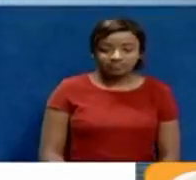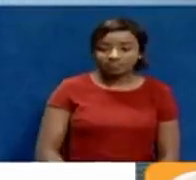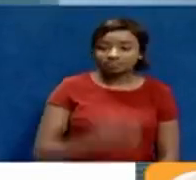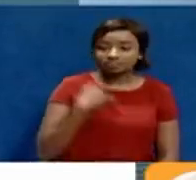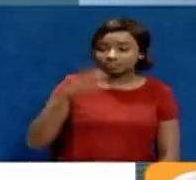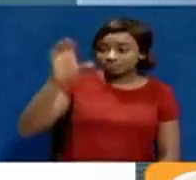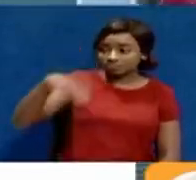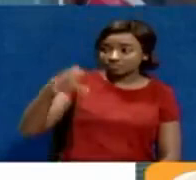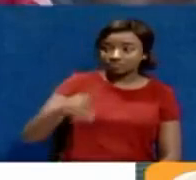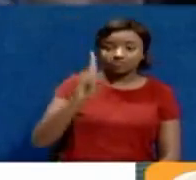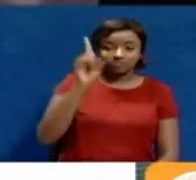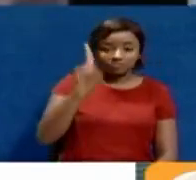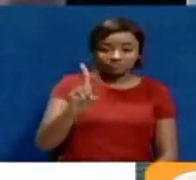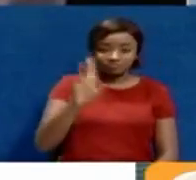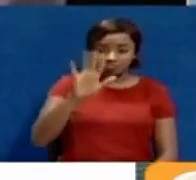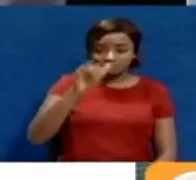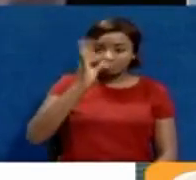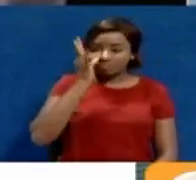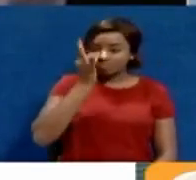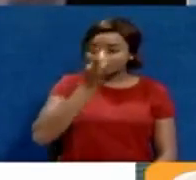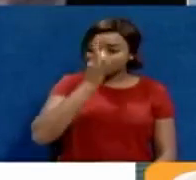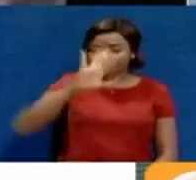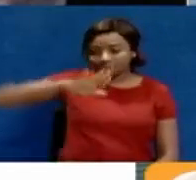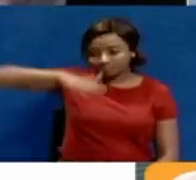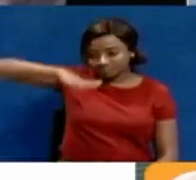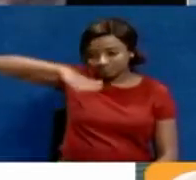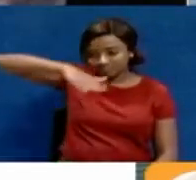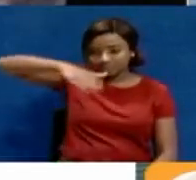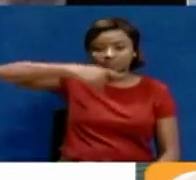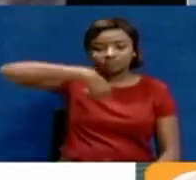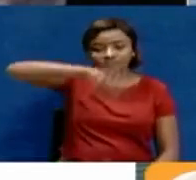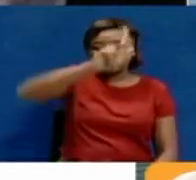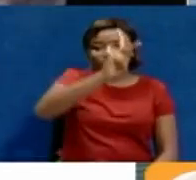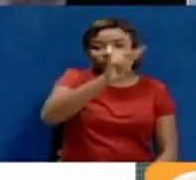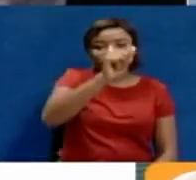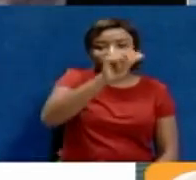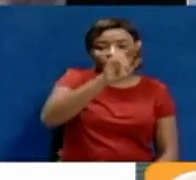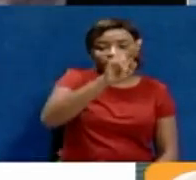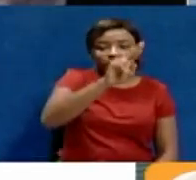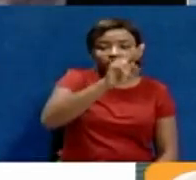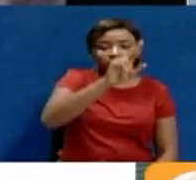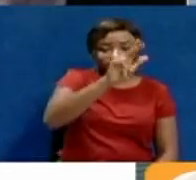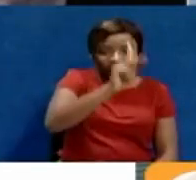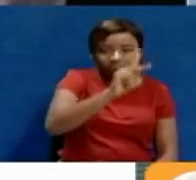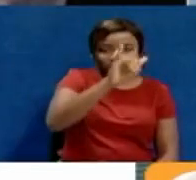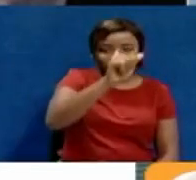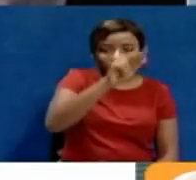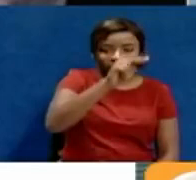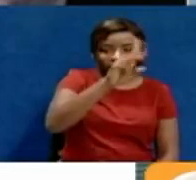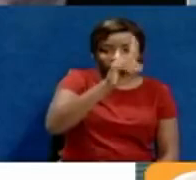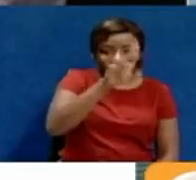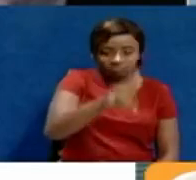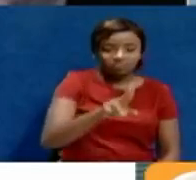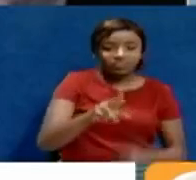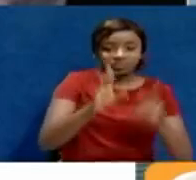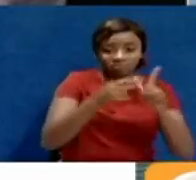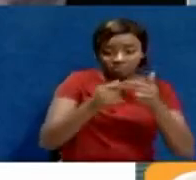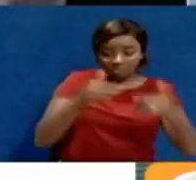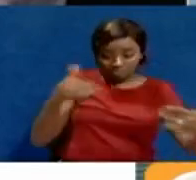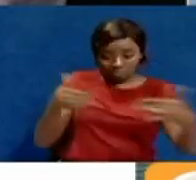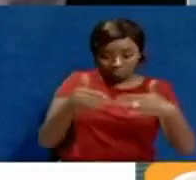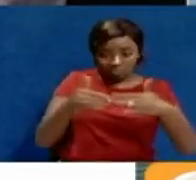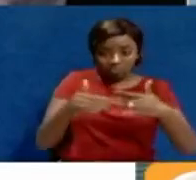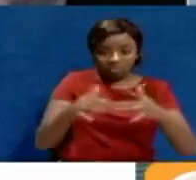Matatu moja ilikuwa inatoka Nyeri ikielekea huko Kiandu. Katika kona moja ilikutana